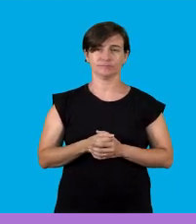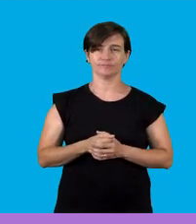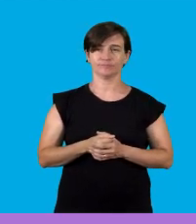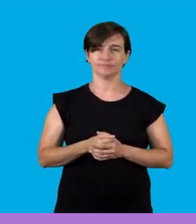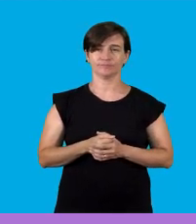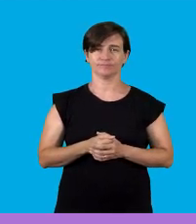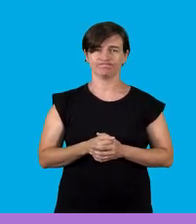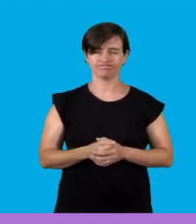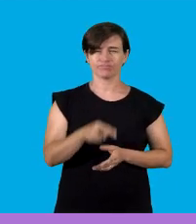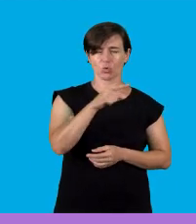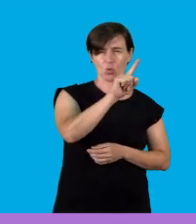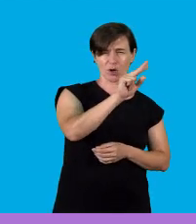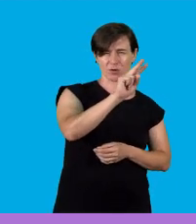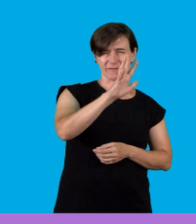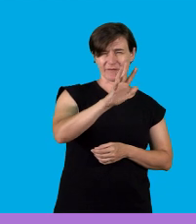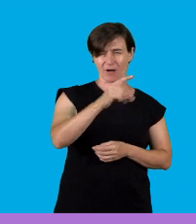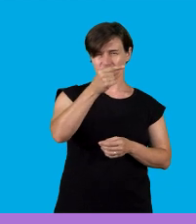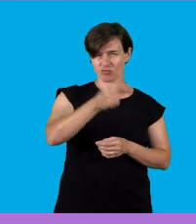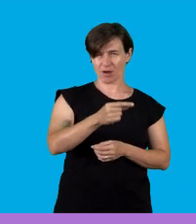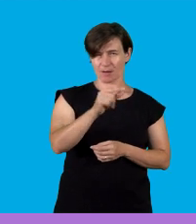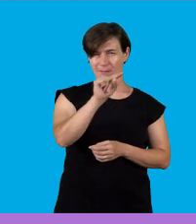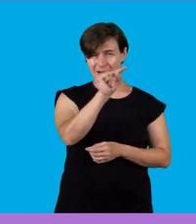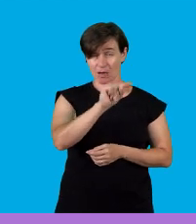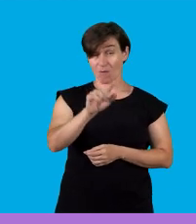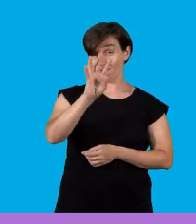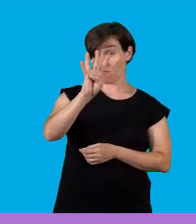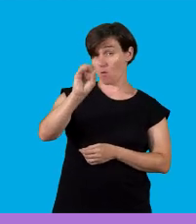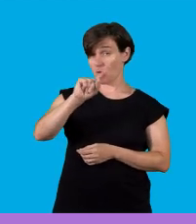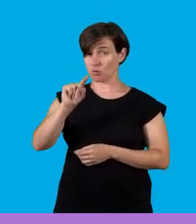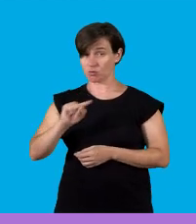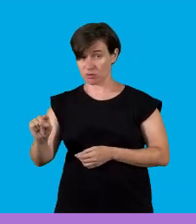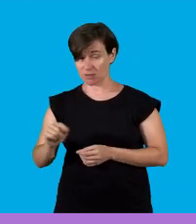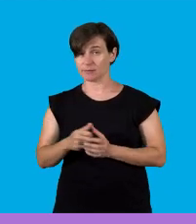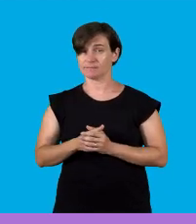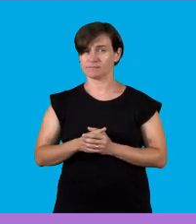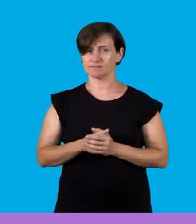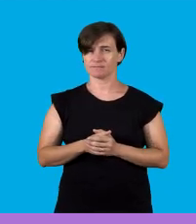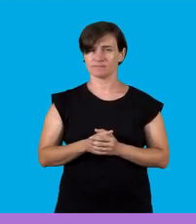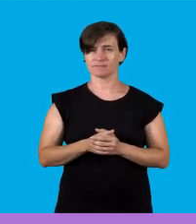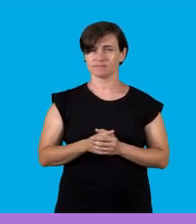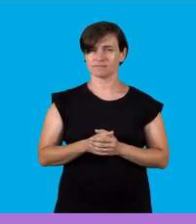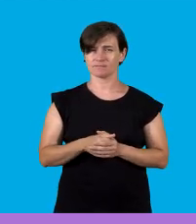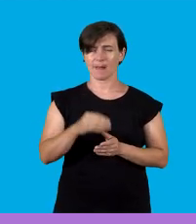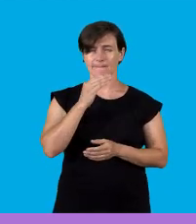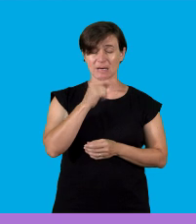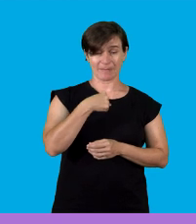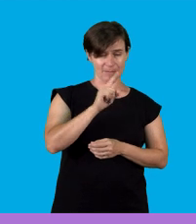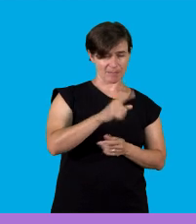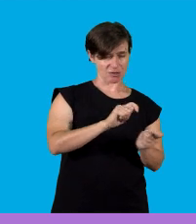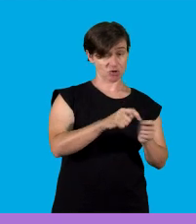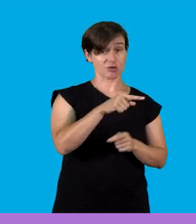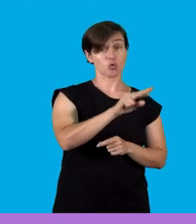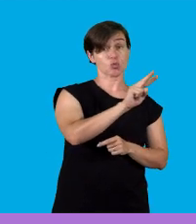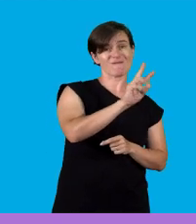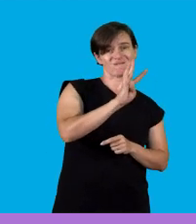saying that if I look at this, 125 grams equals 24 ounces. All right. So I have 24 ounces